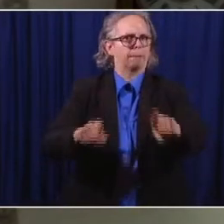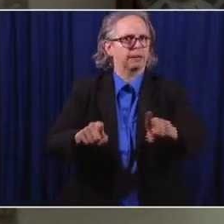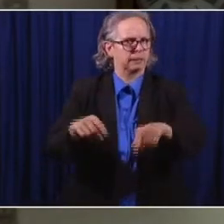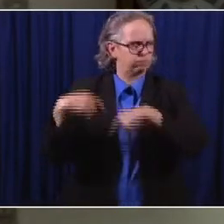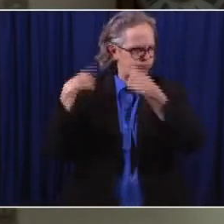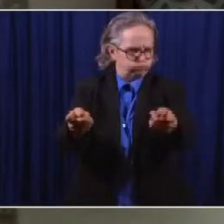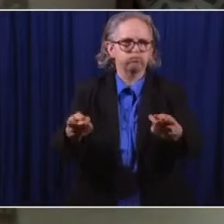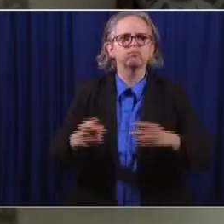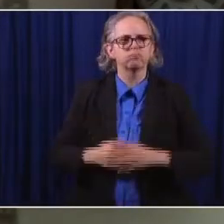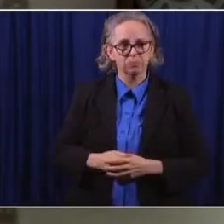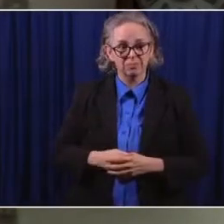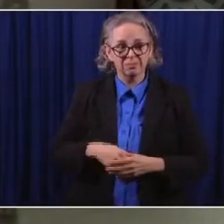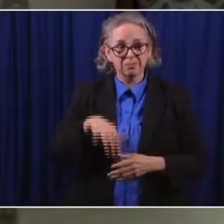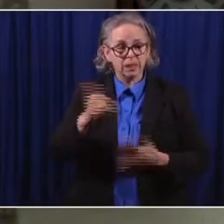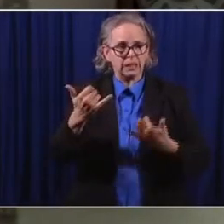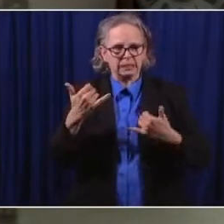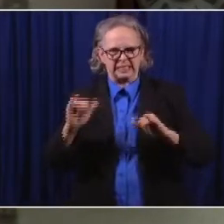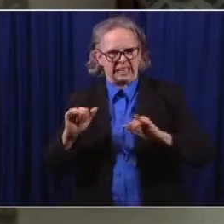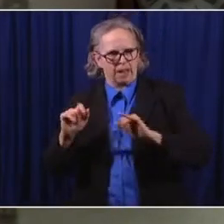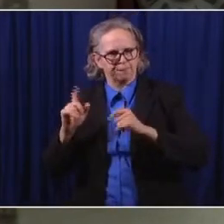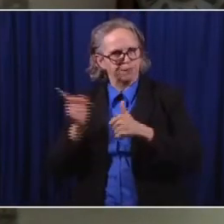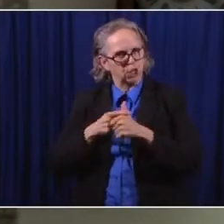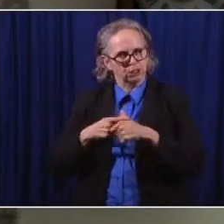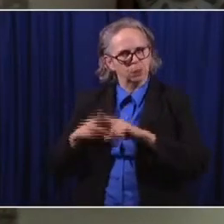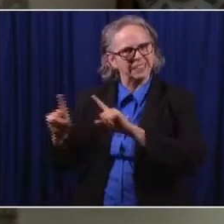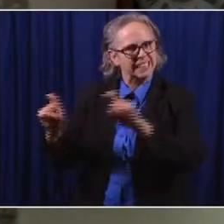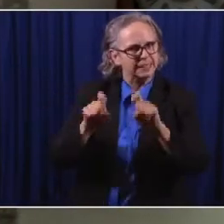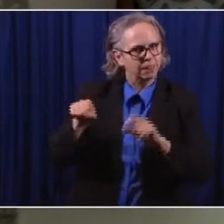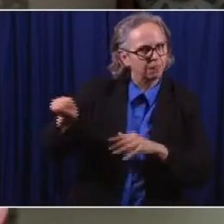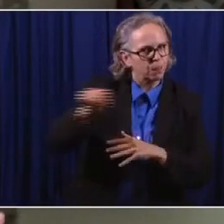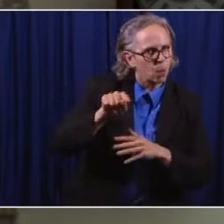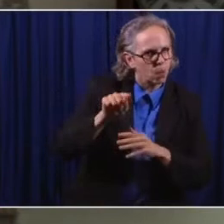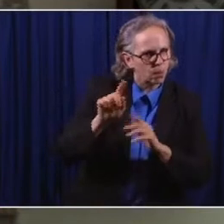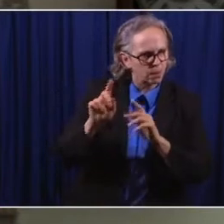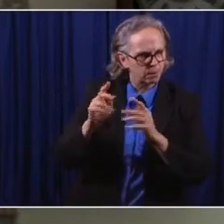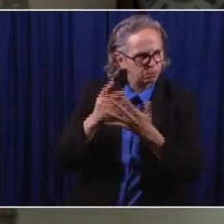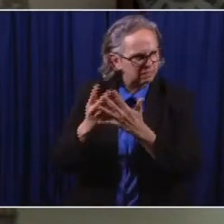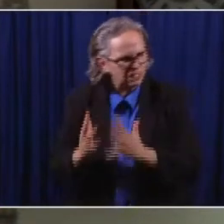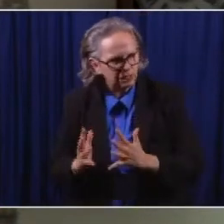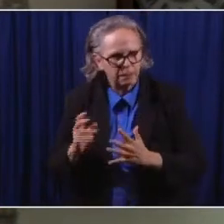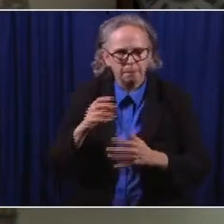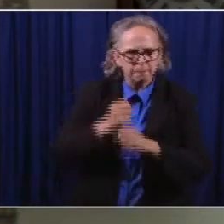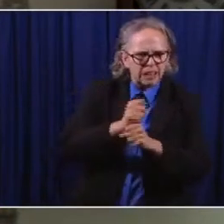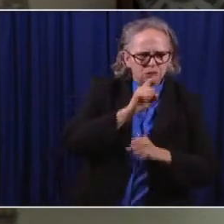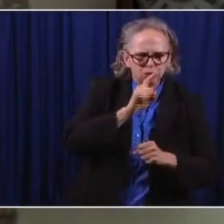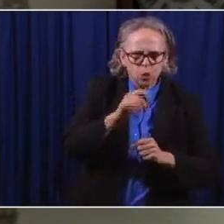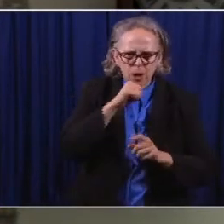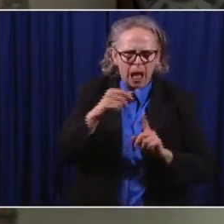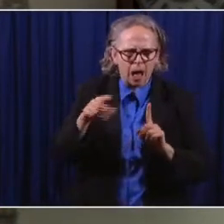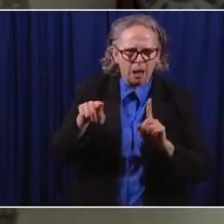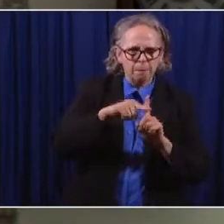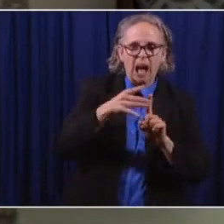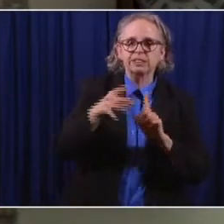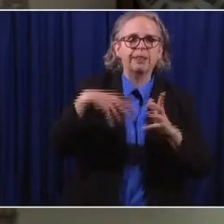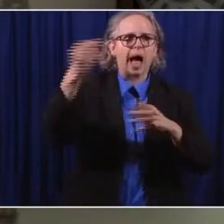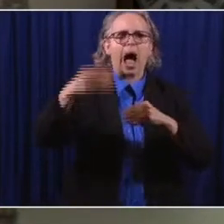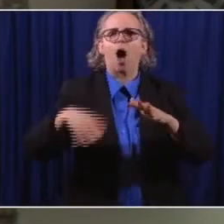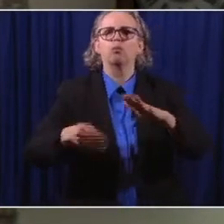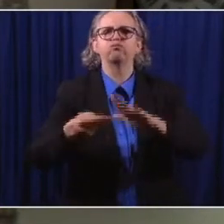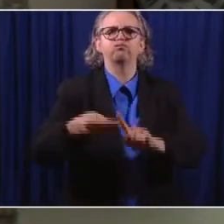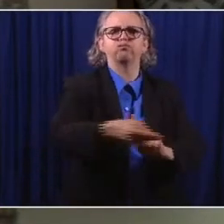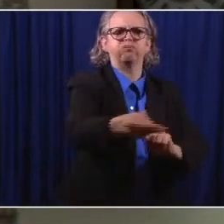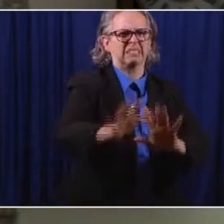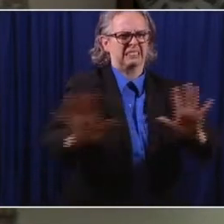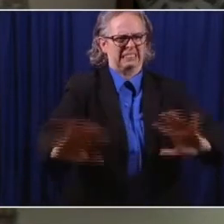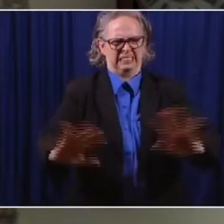we're testing them for COVID to make sure we're not turning someone loose who has COVID. So we are